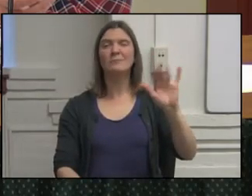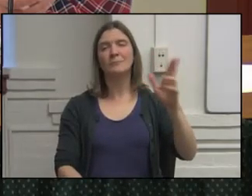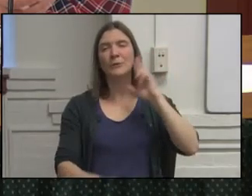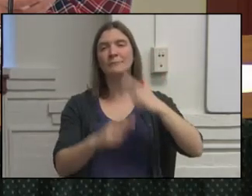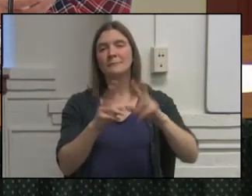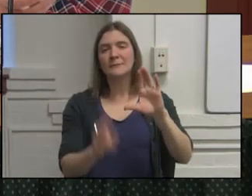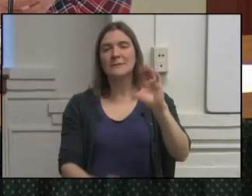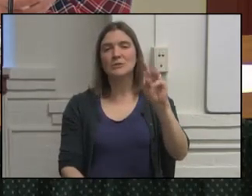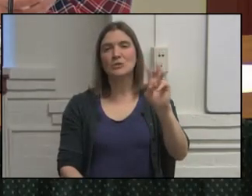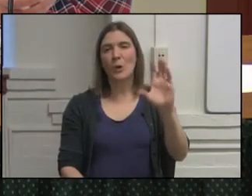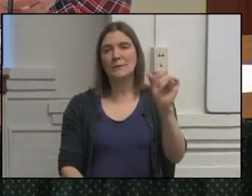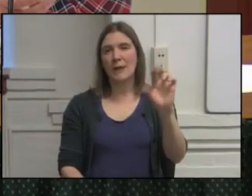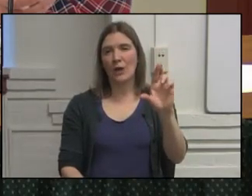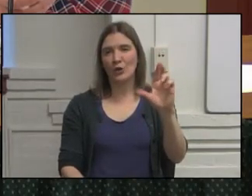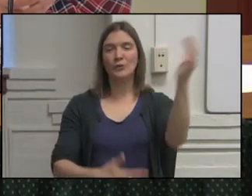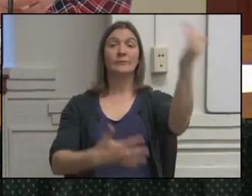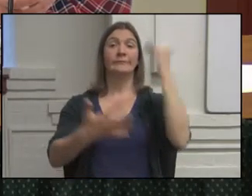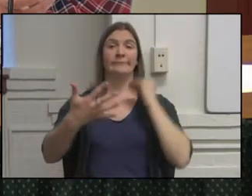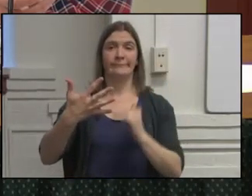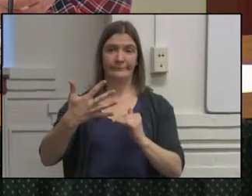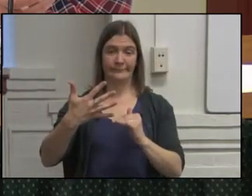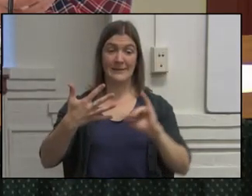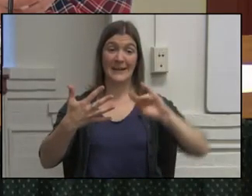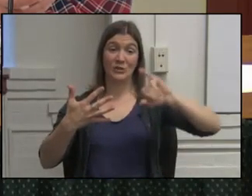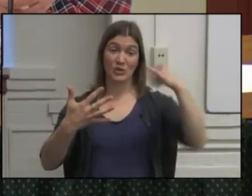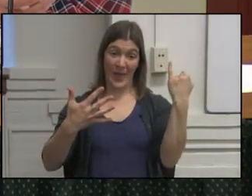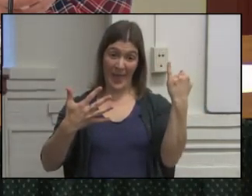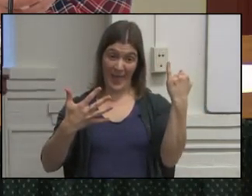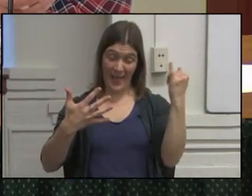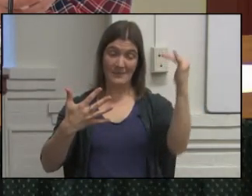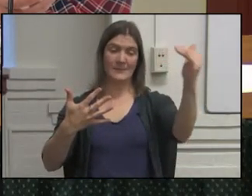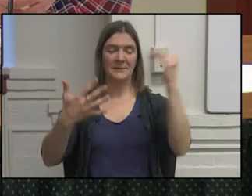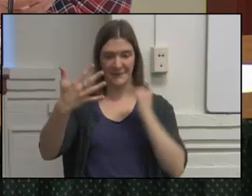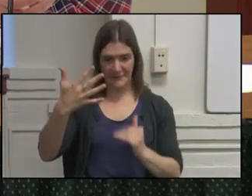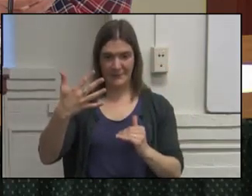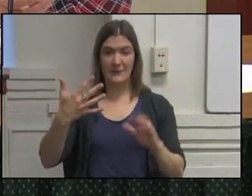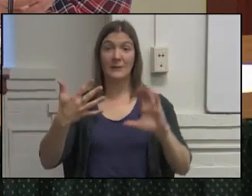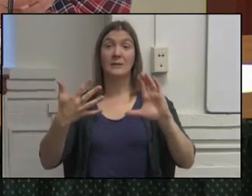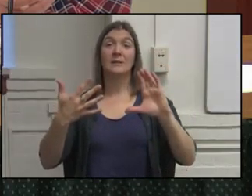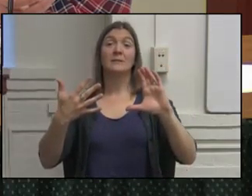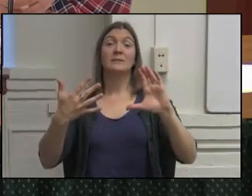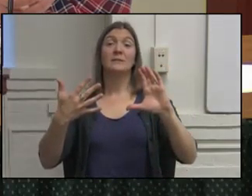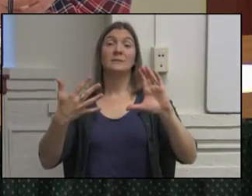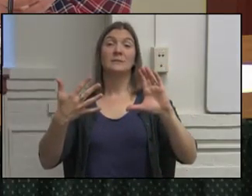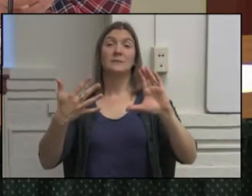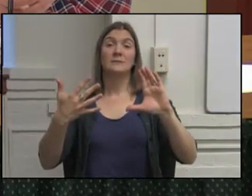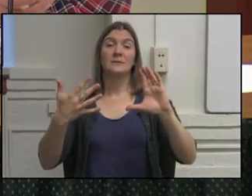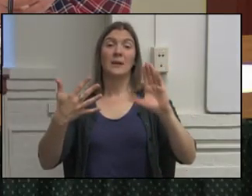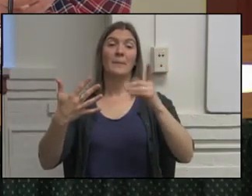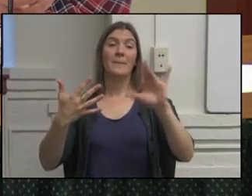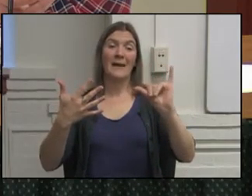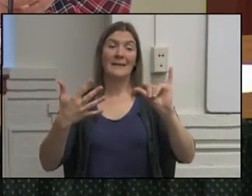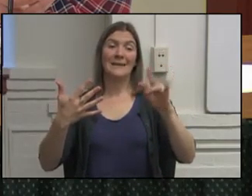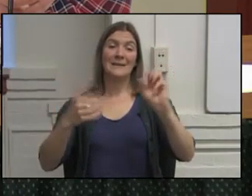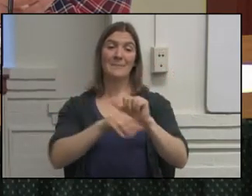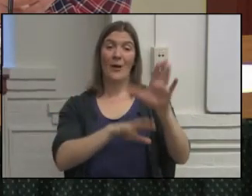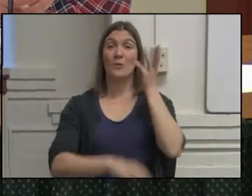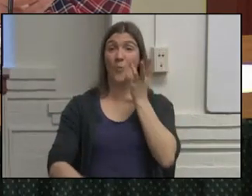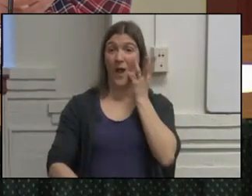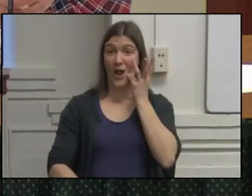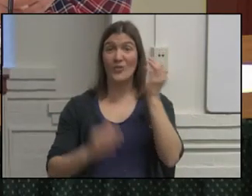LLC, doing business as Stowe Cider, St. Johnsbury Distillery, Charles Dodge, doing business as Putney Mountain Winery,